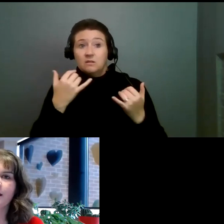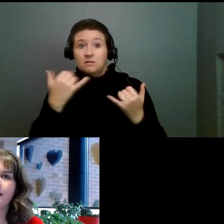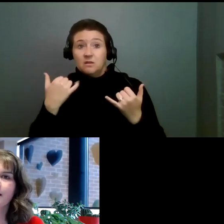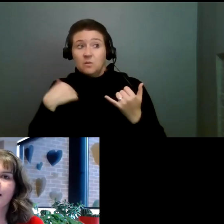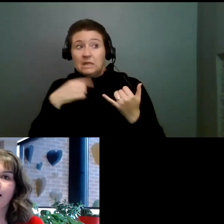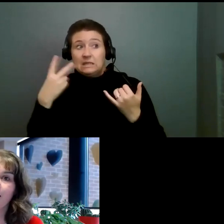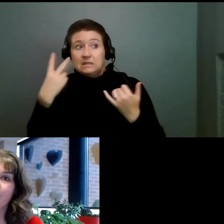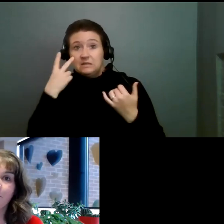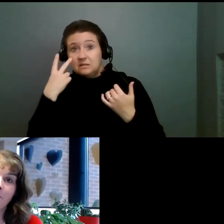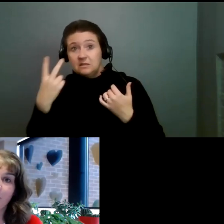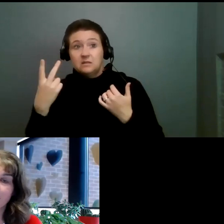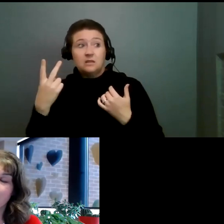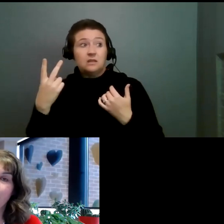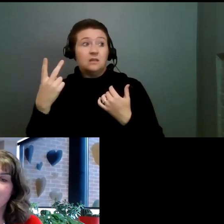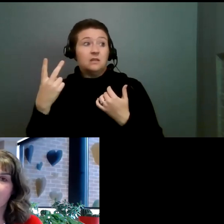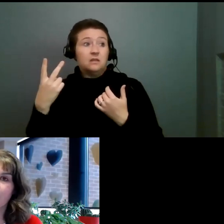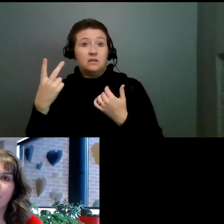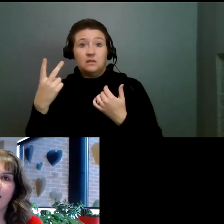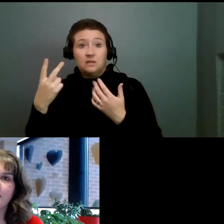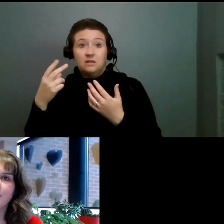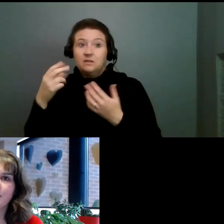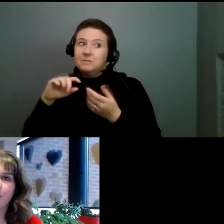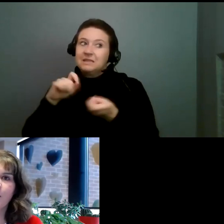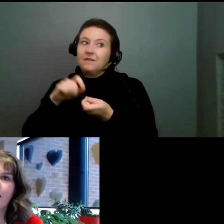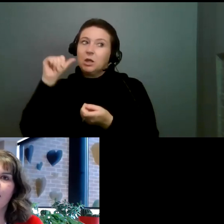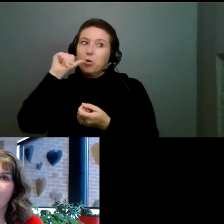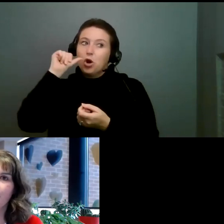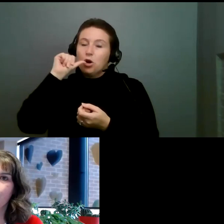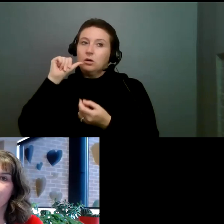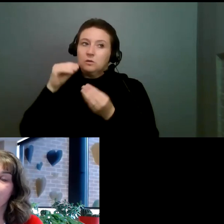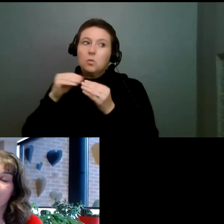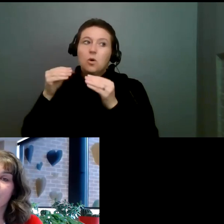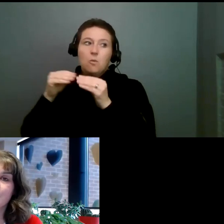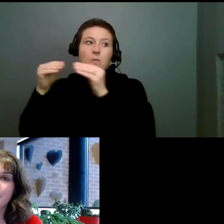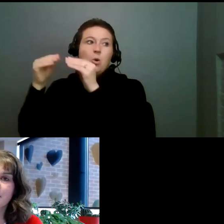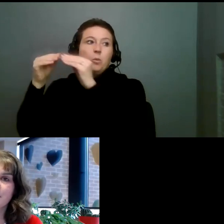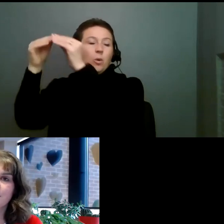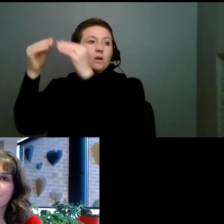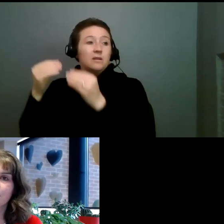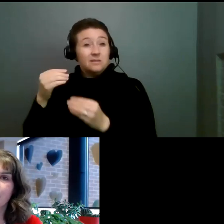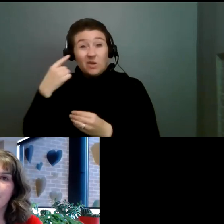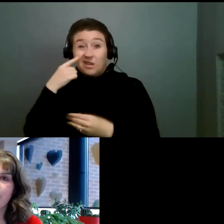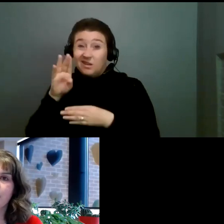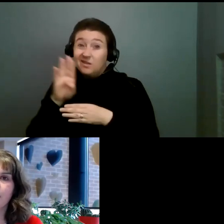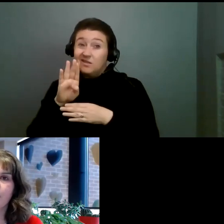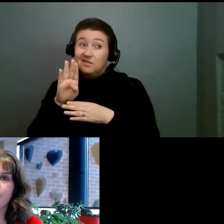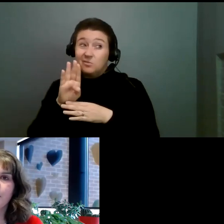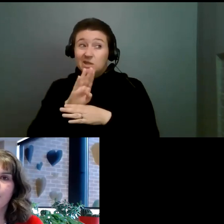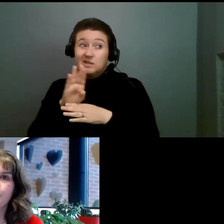with bars in particular, and so we believe that those businesses are certainly